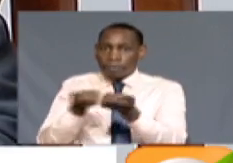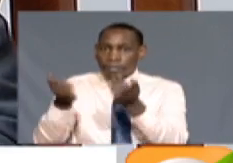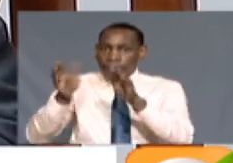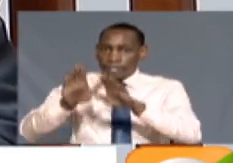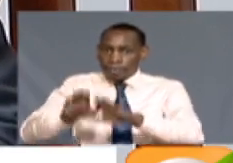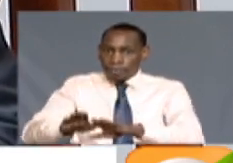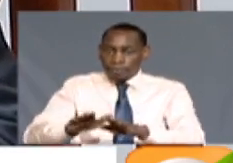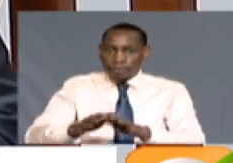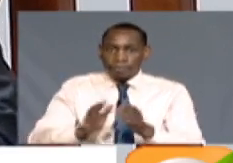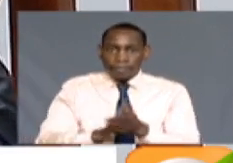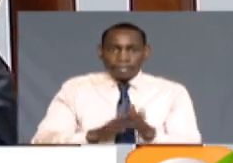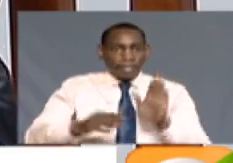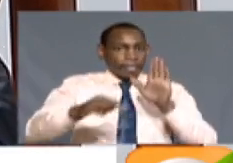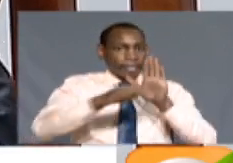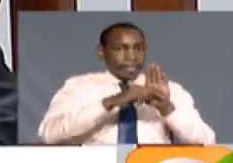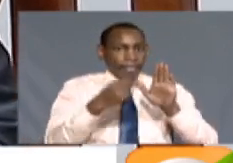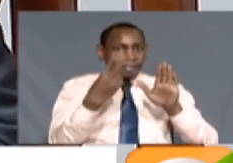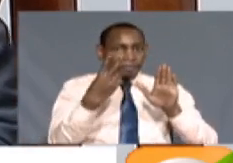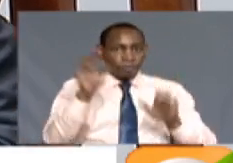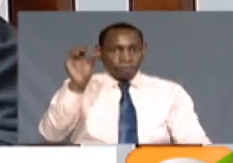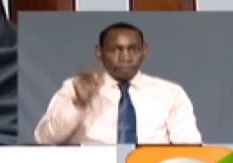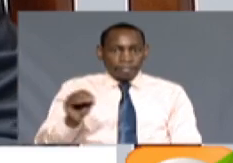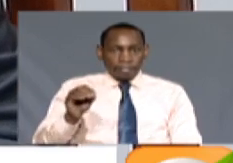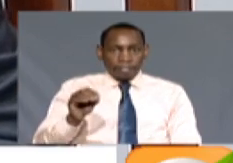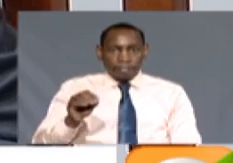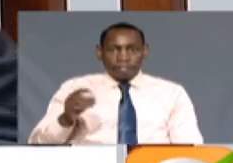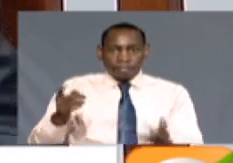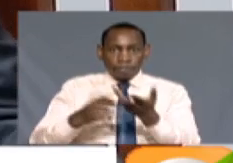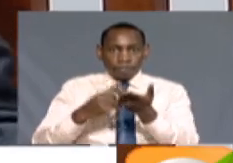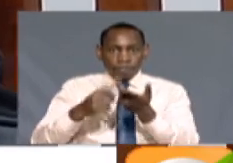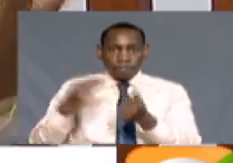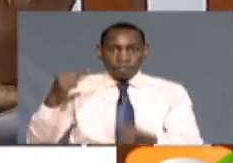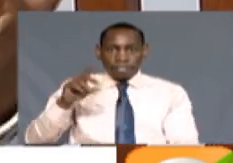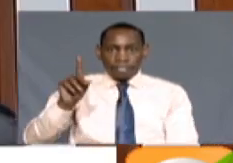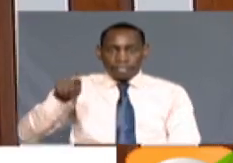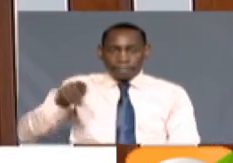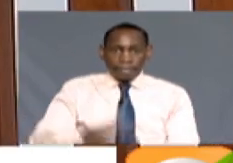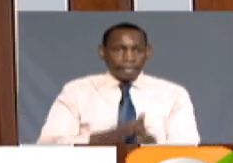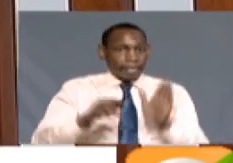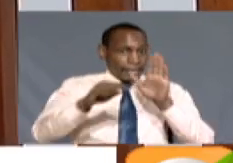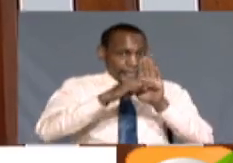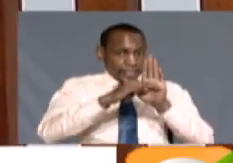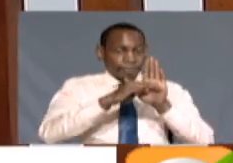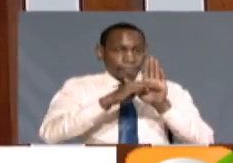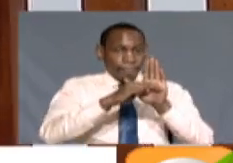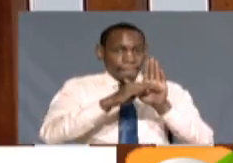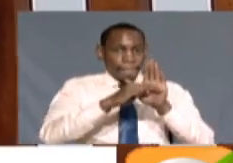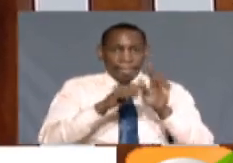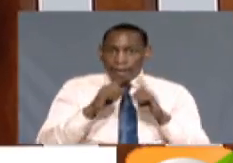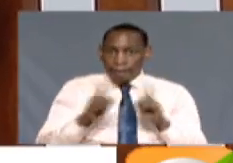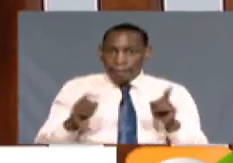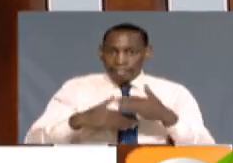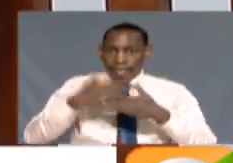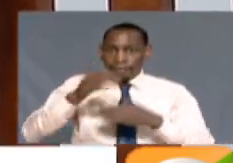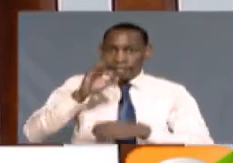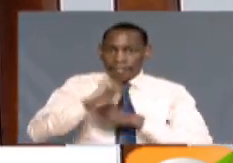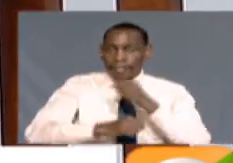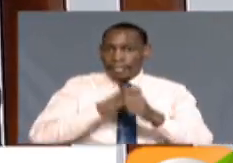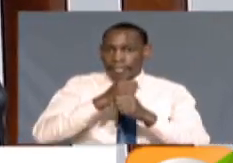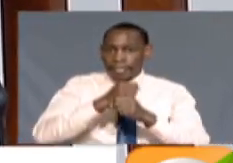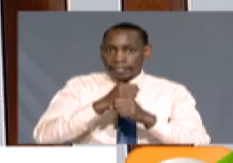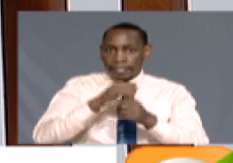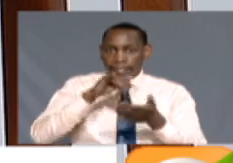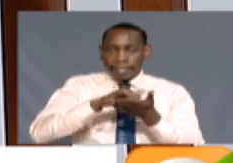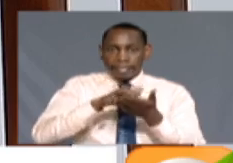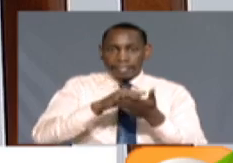were at minus 2% of our total GDP. Yes. At that time, minus. Mm. But after 3 years, that